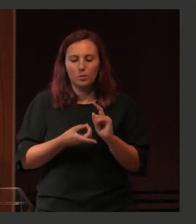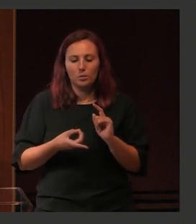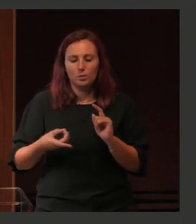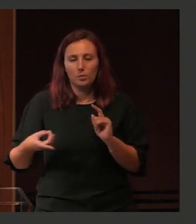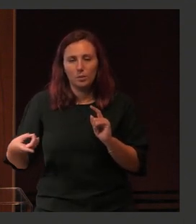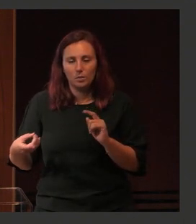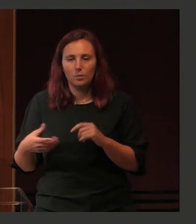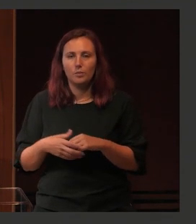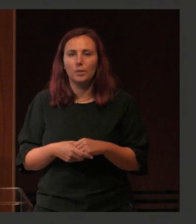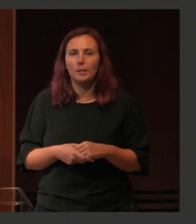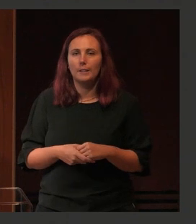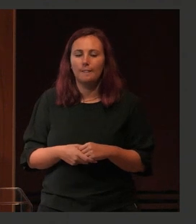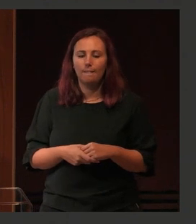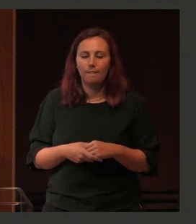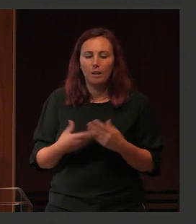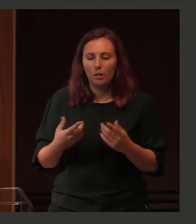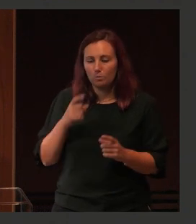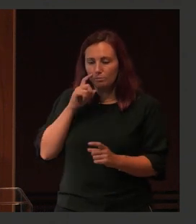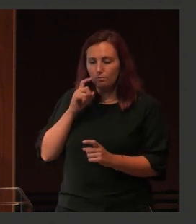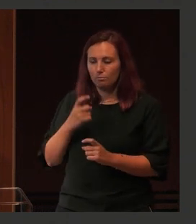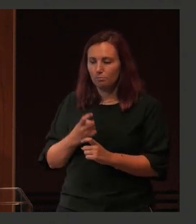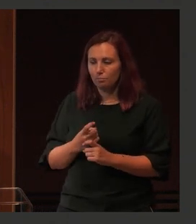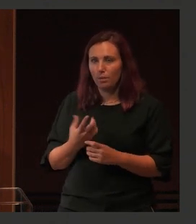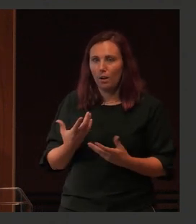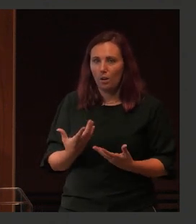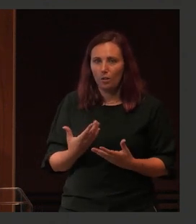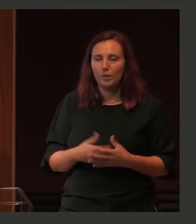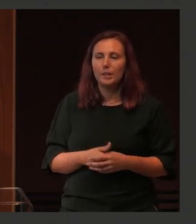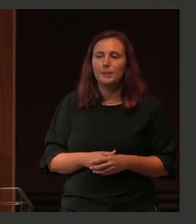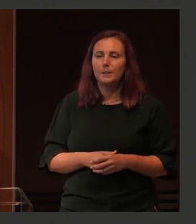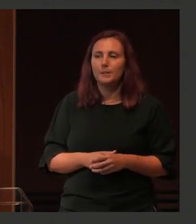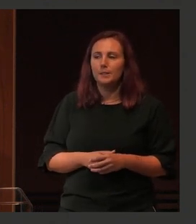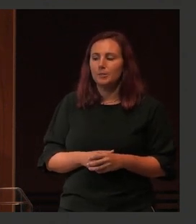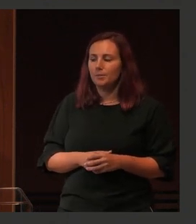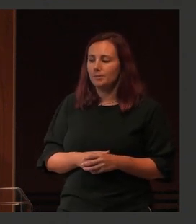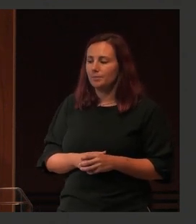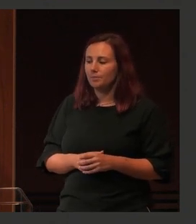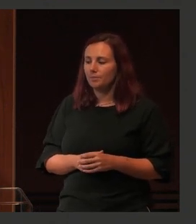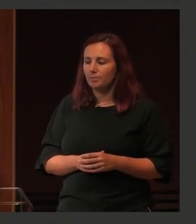in review. And you see, there is even